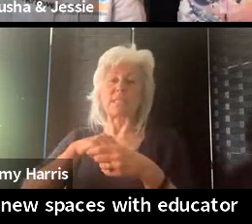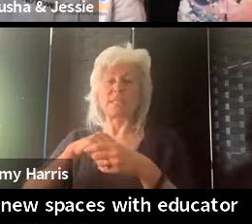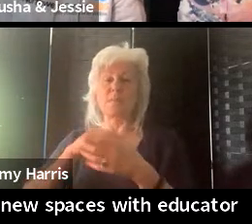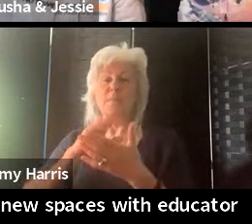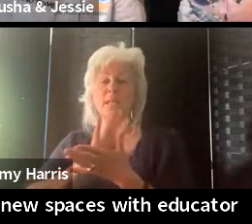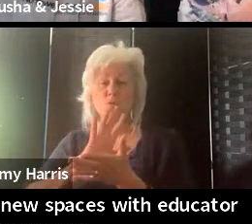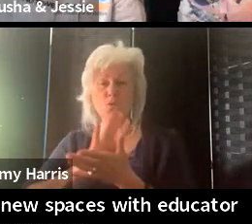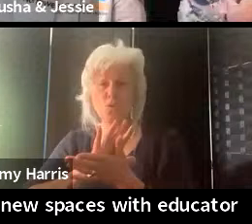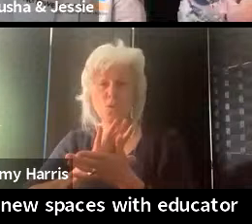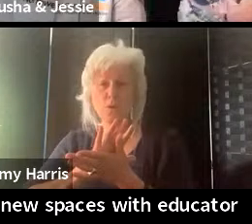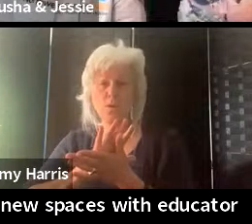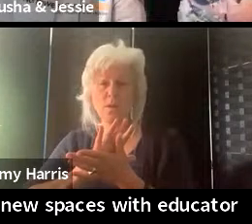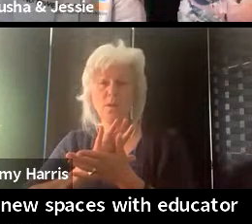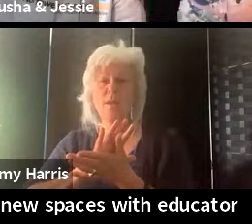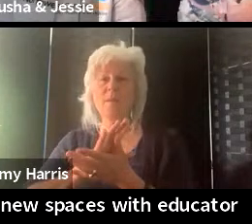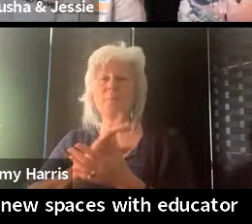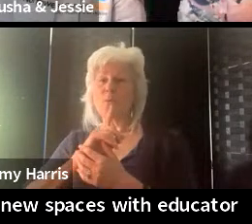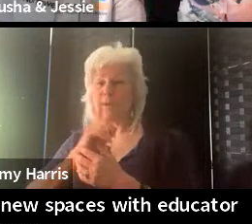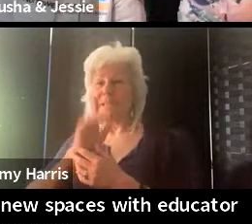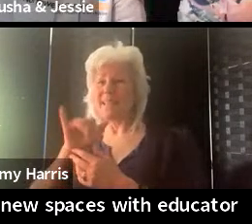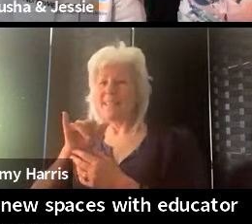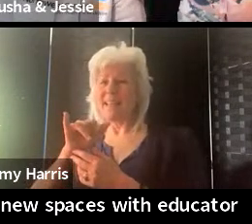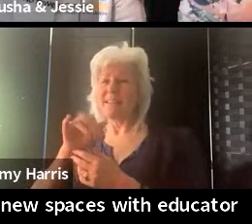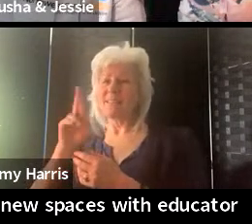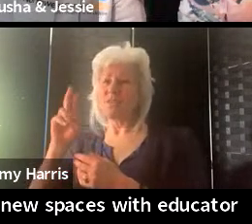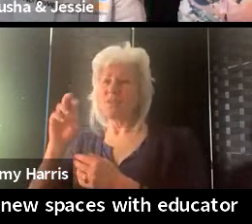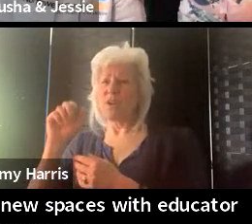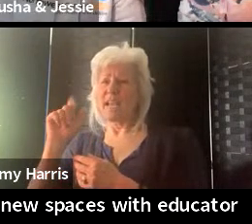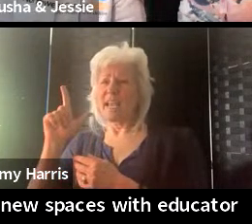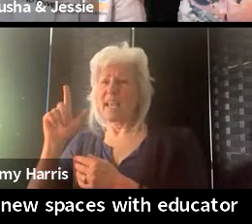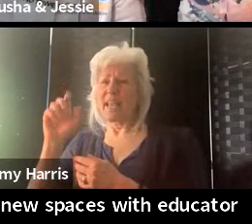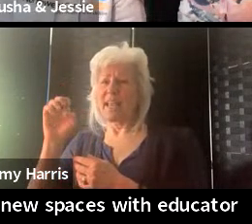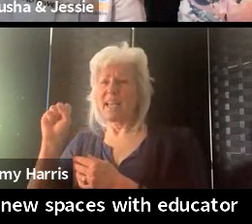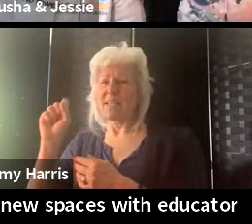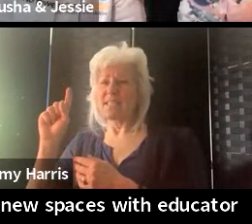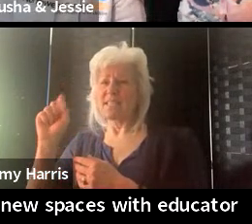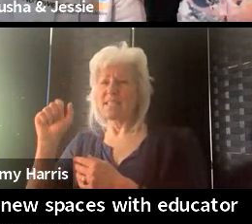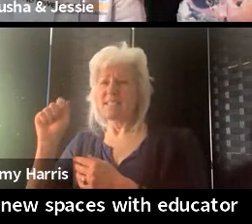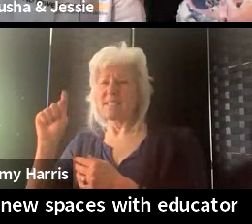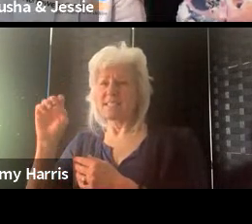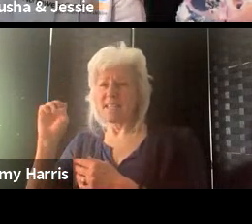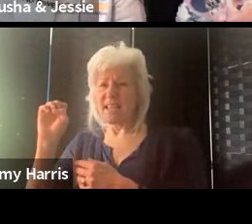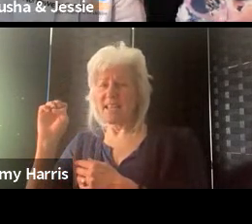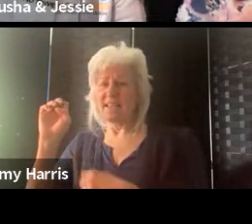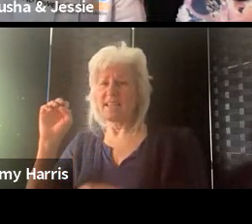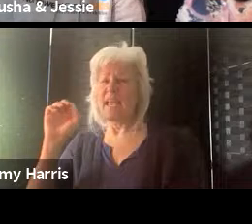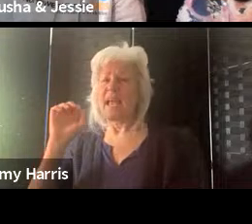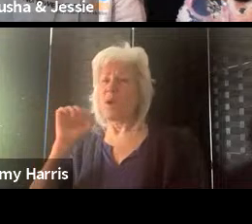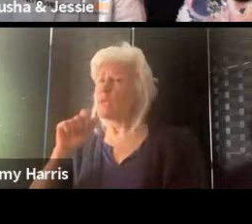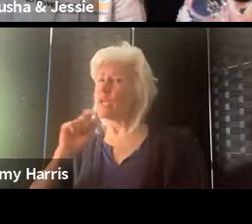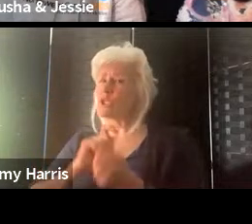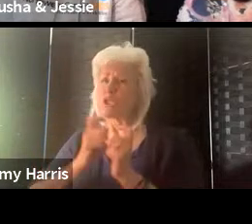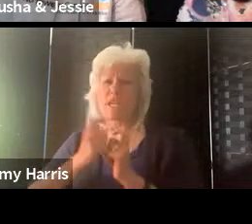focus is about real estate. And we could make a leap with a shift in our thinking.